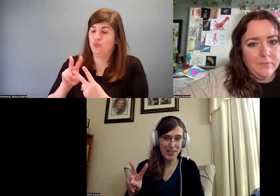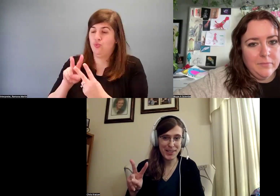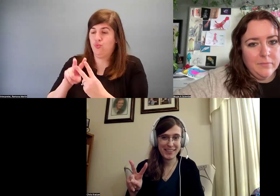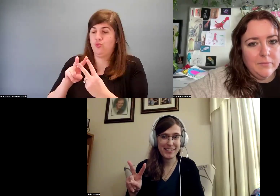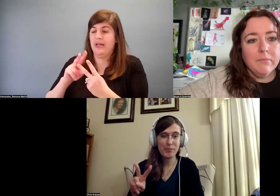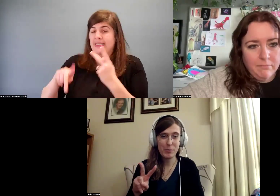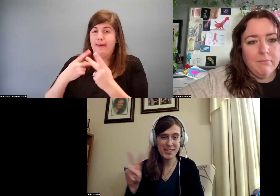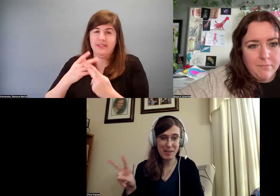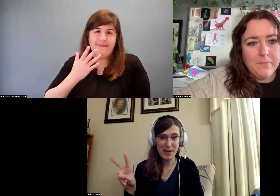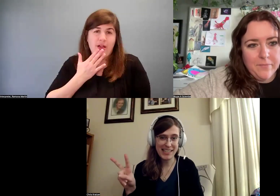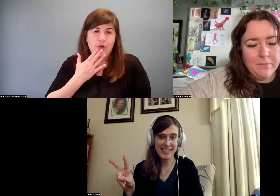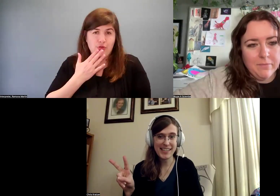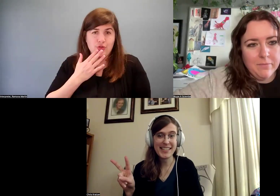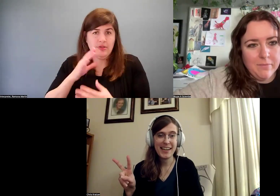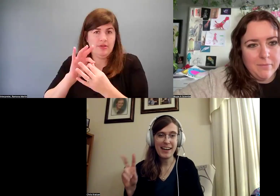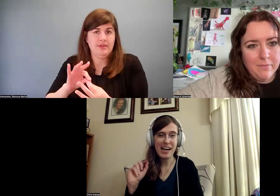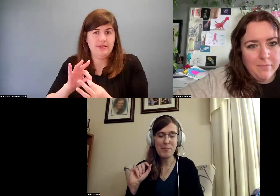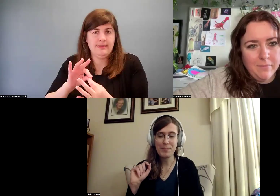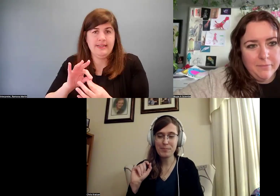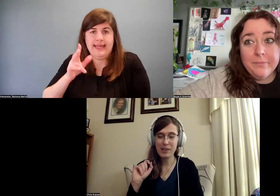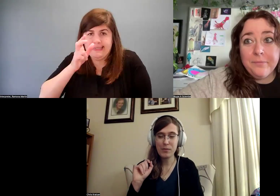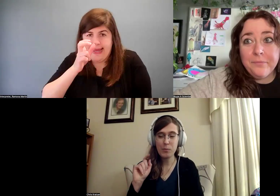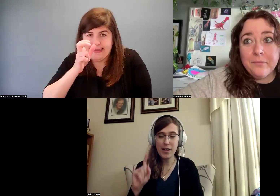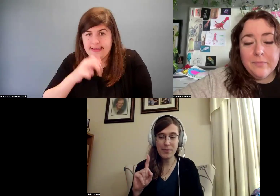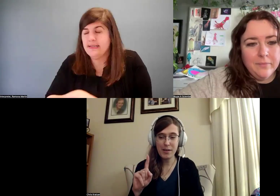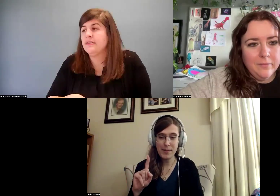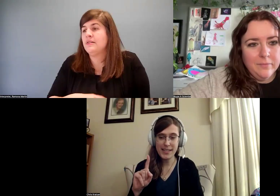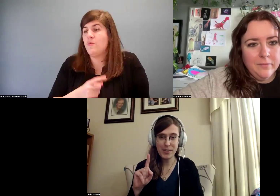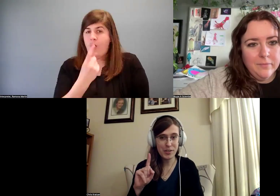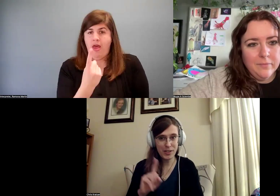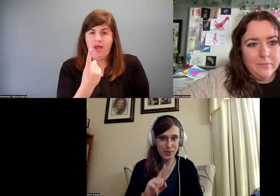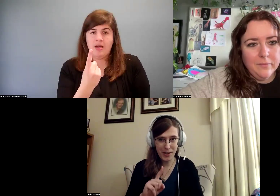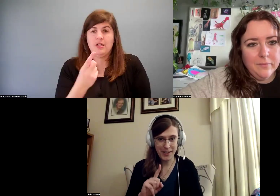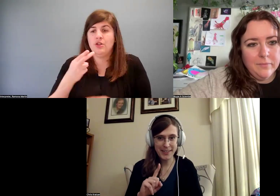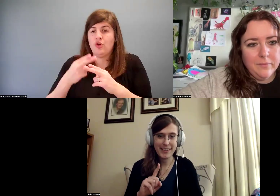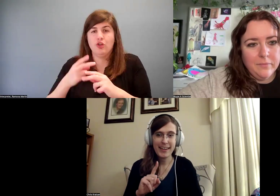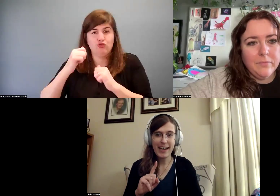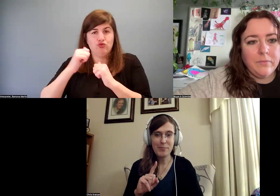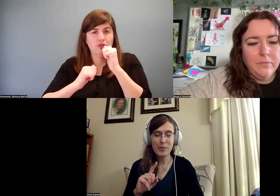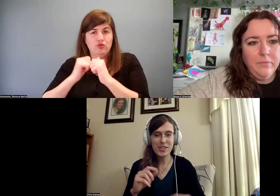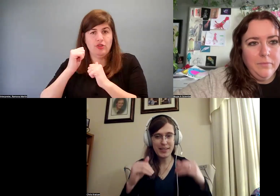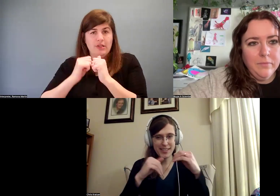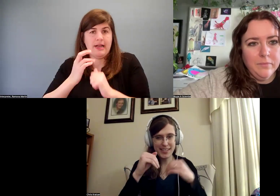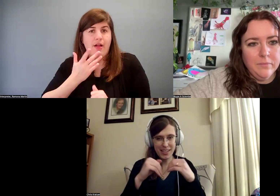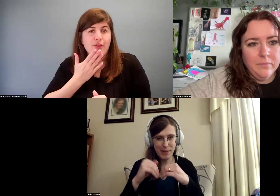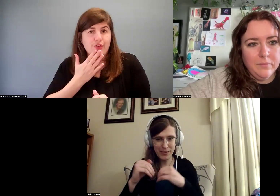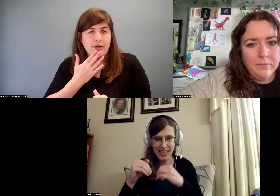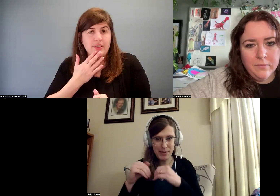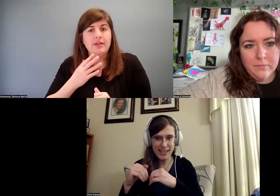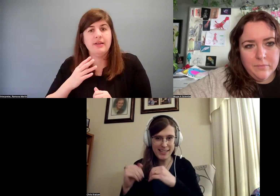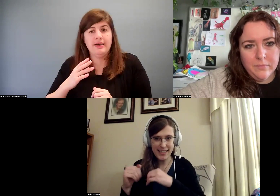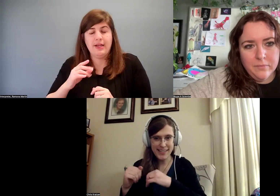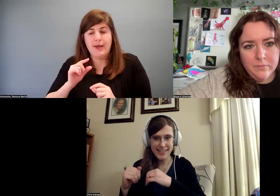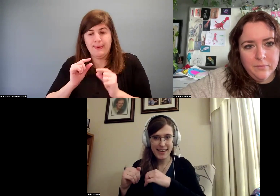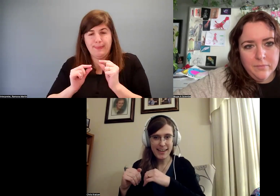of color when we talk about insects. Um, one of them is called structural color, which is when there's these little